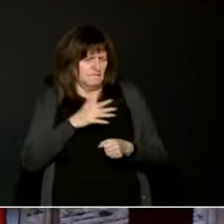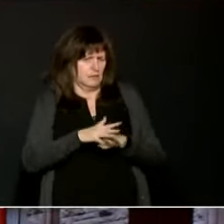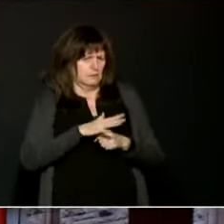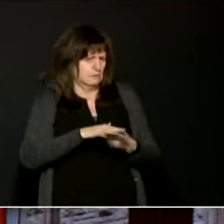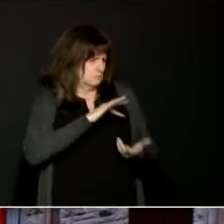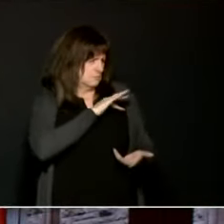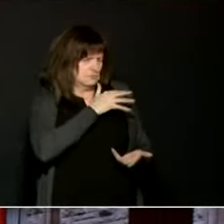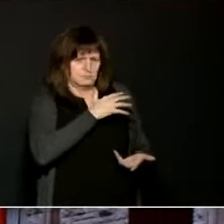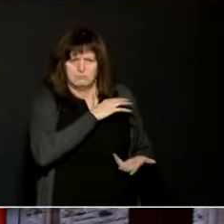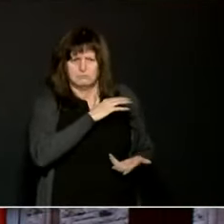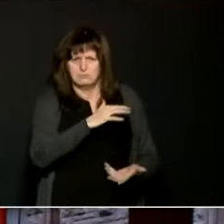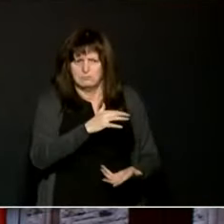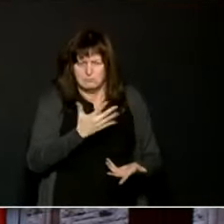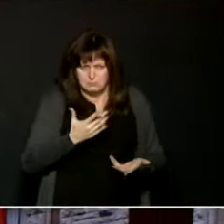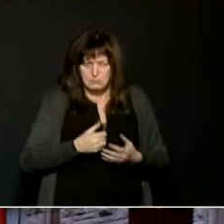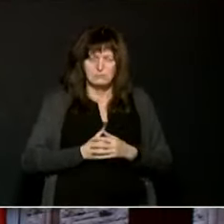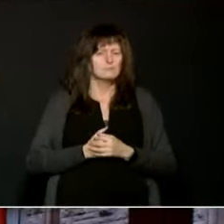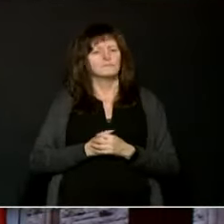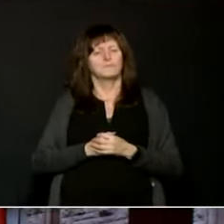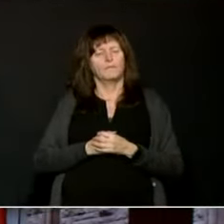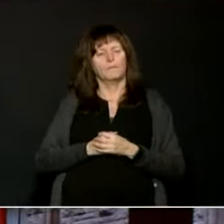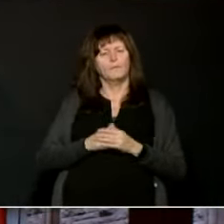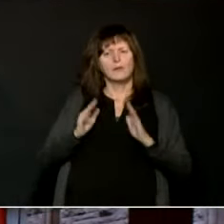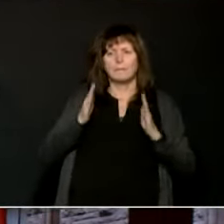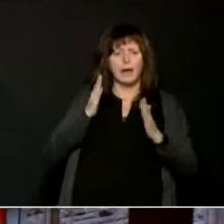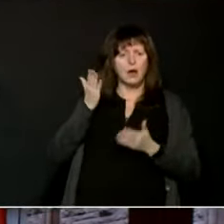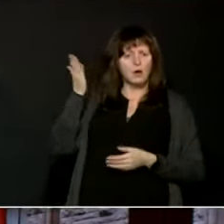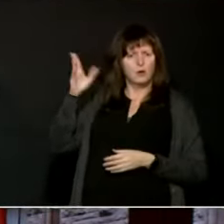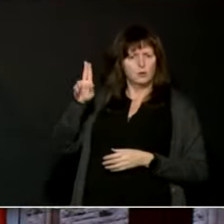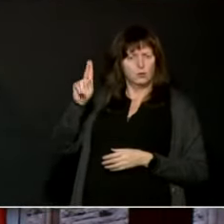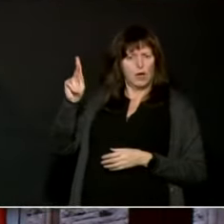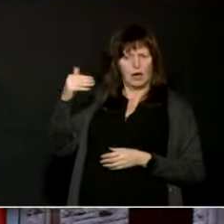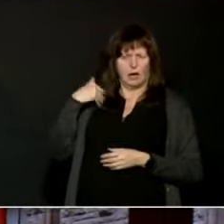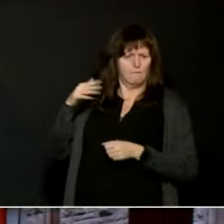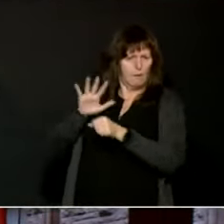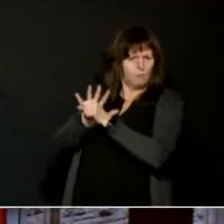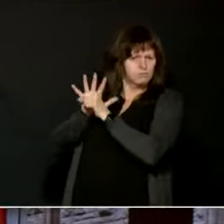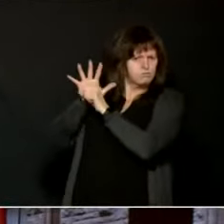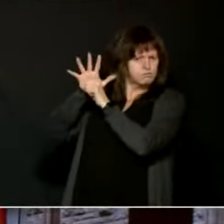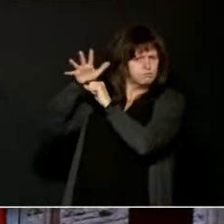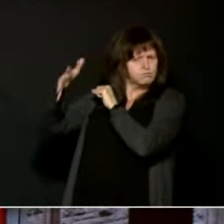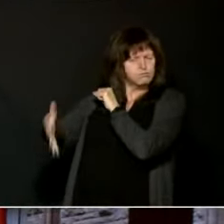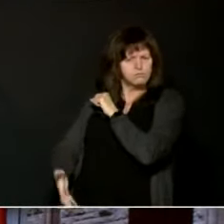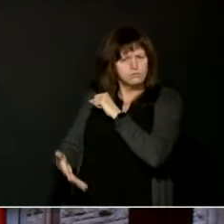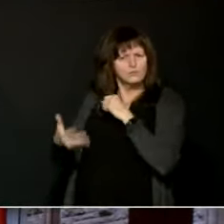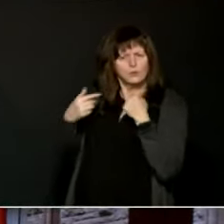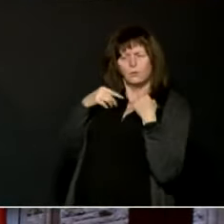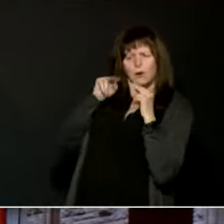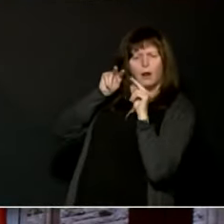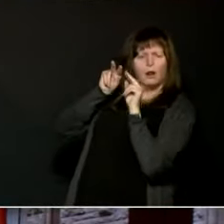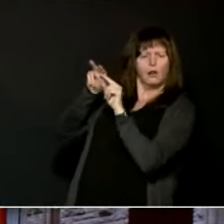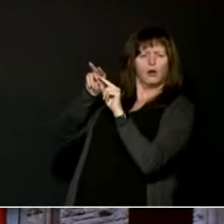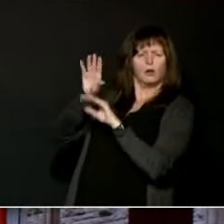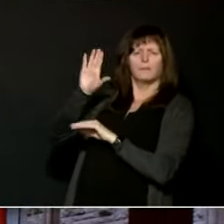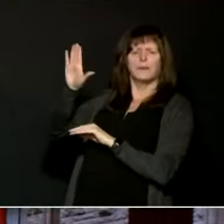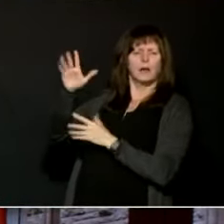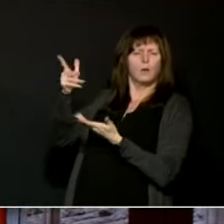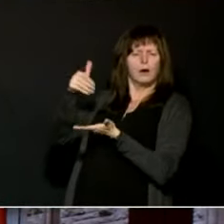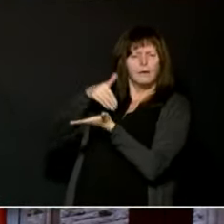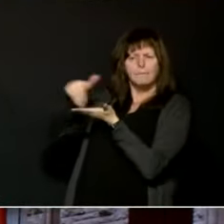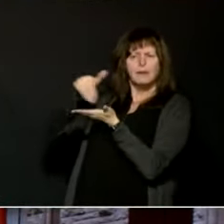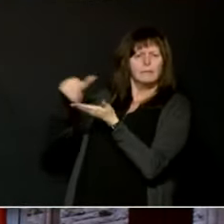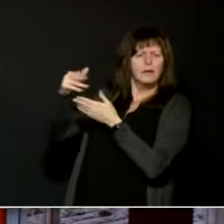as the UK has, so we're looking for their experience and knowledge, which has millions of doses used, and we're waiting for